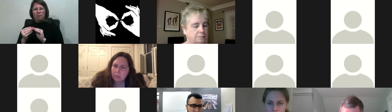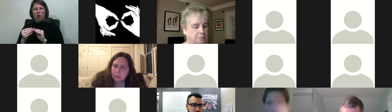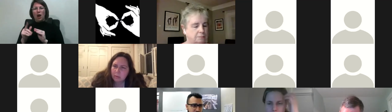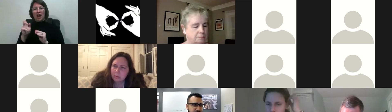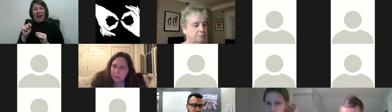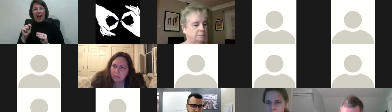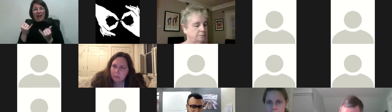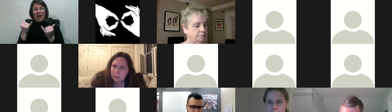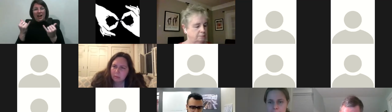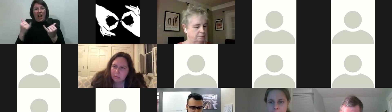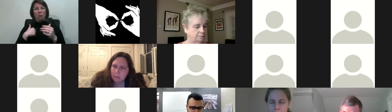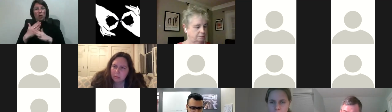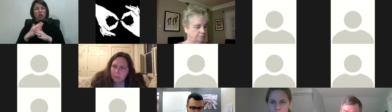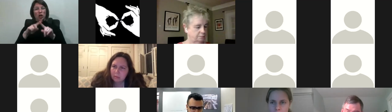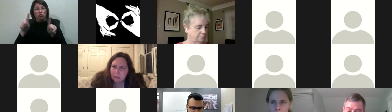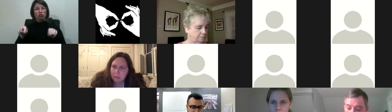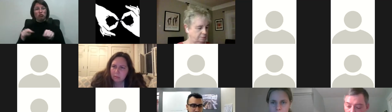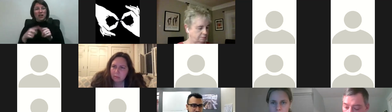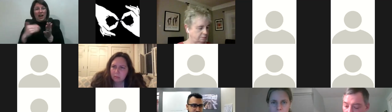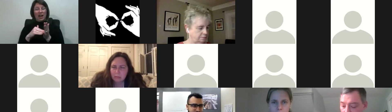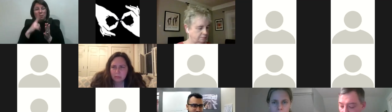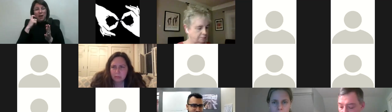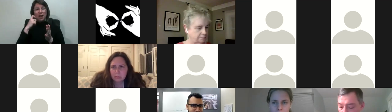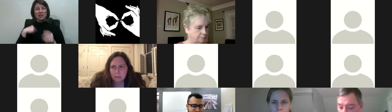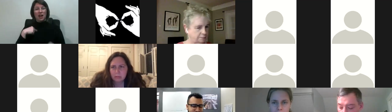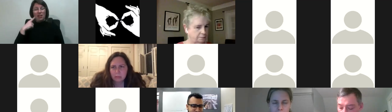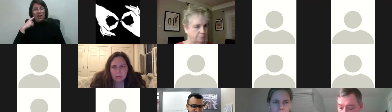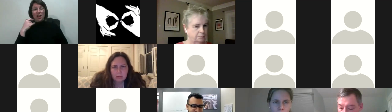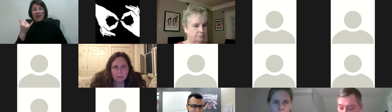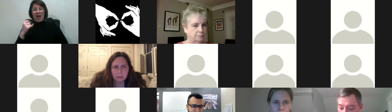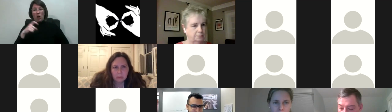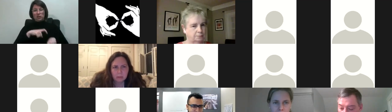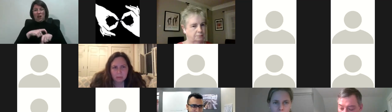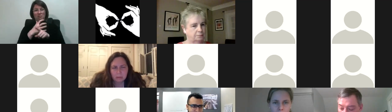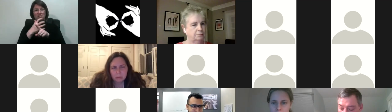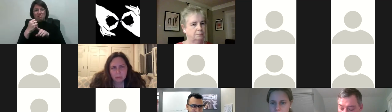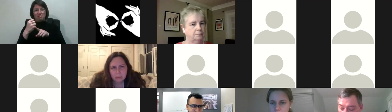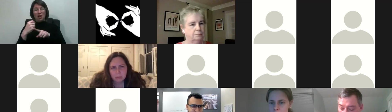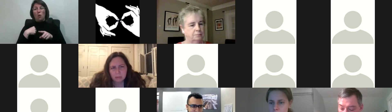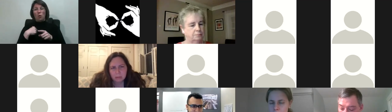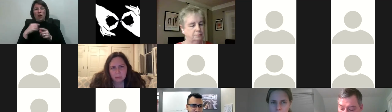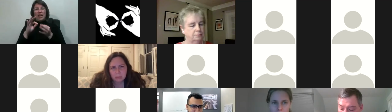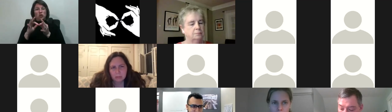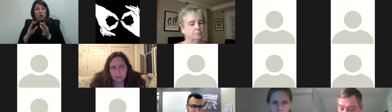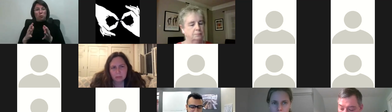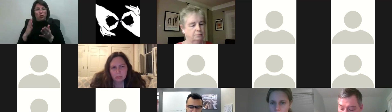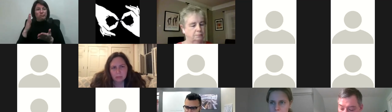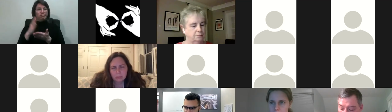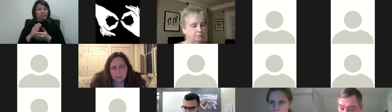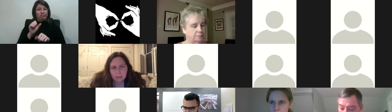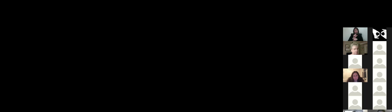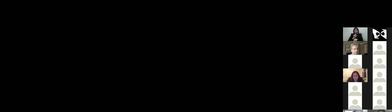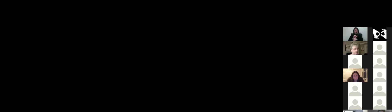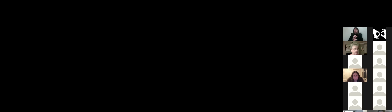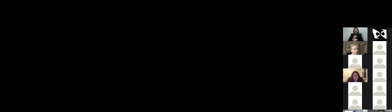I'm actually going to share my screen again, because I think we wanted, as we approach time, and I think we're losing our interpreters, wanted